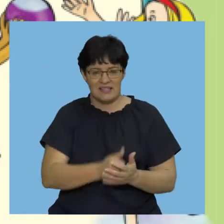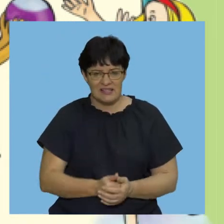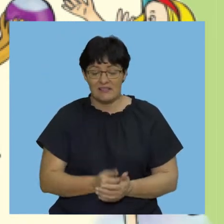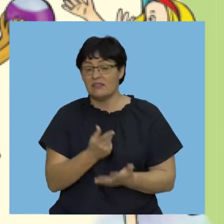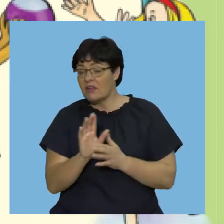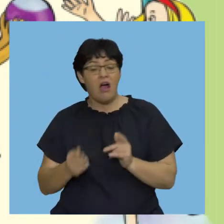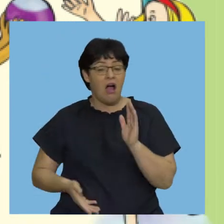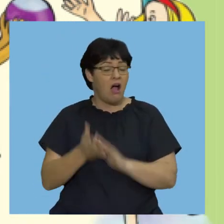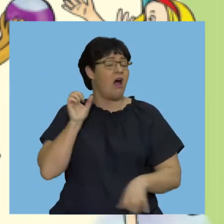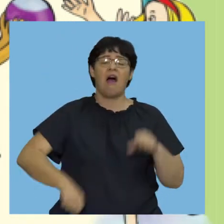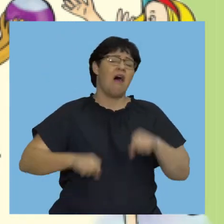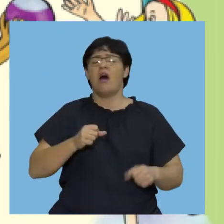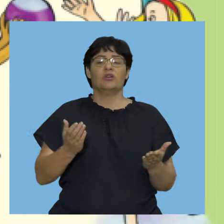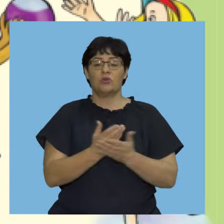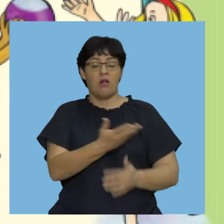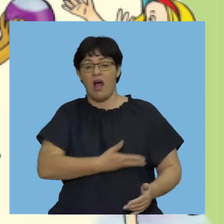halfway to the school,